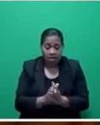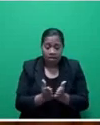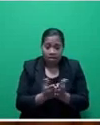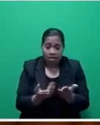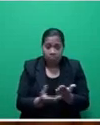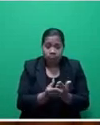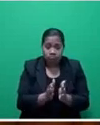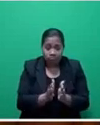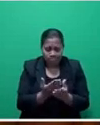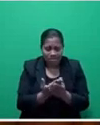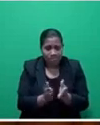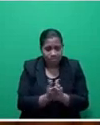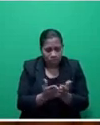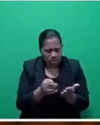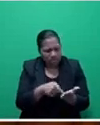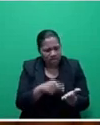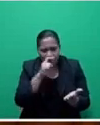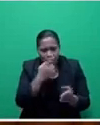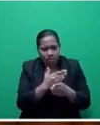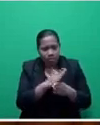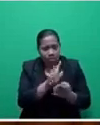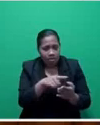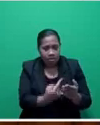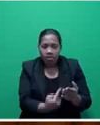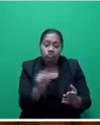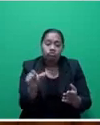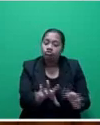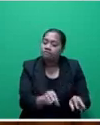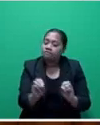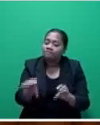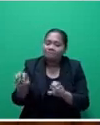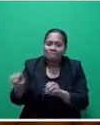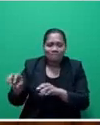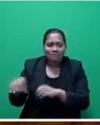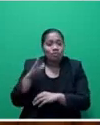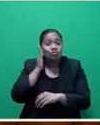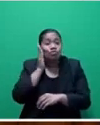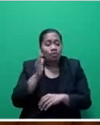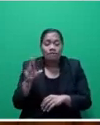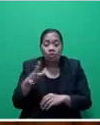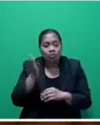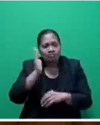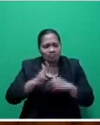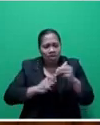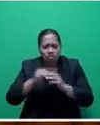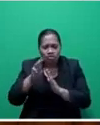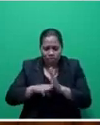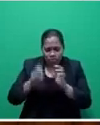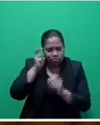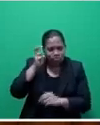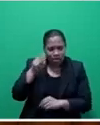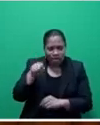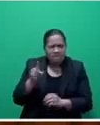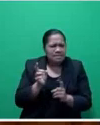work by itself. It has to be taken out to the schools, especially for school management to be trained to know, especially on the